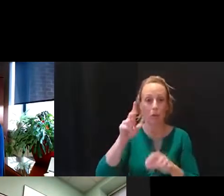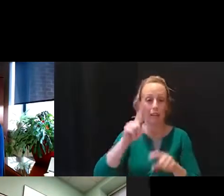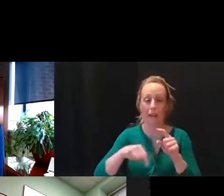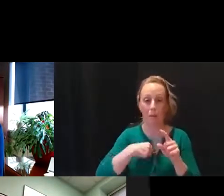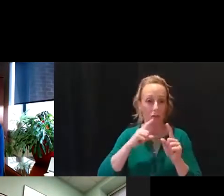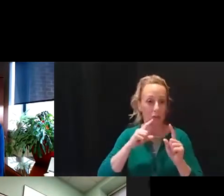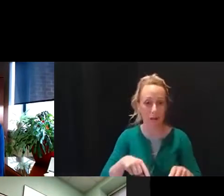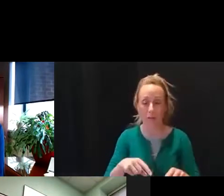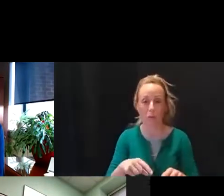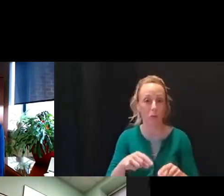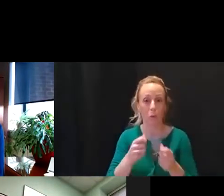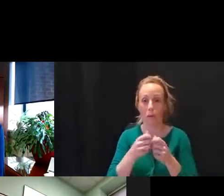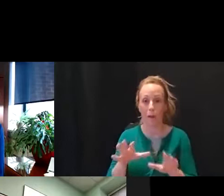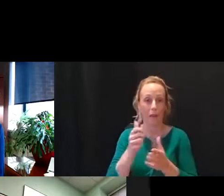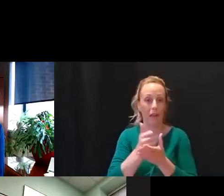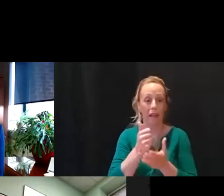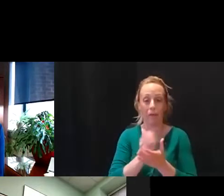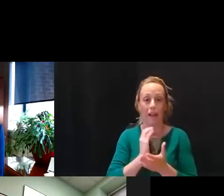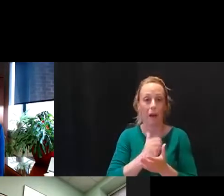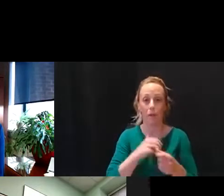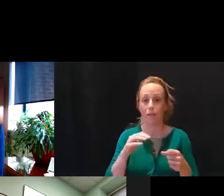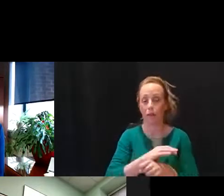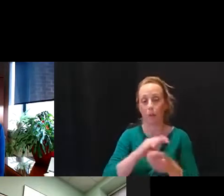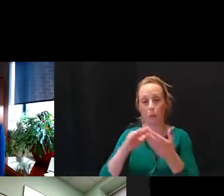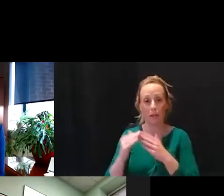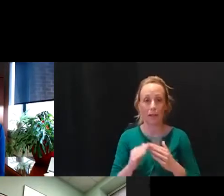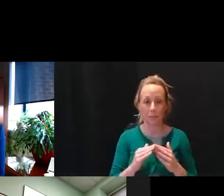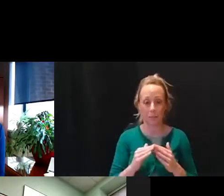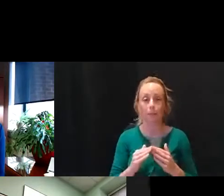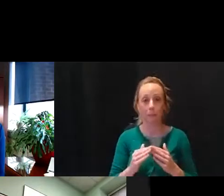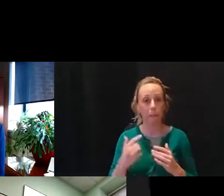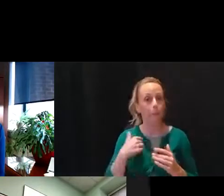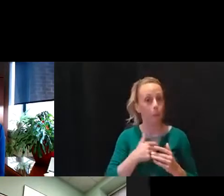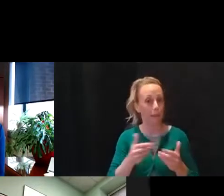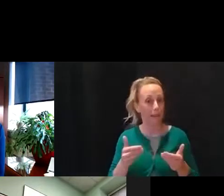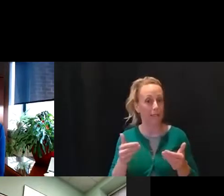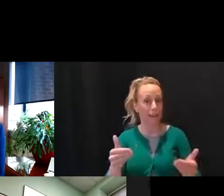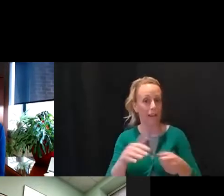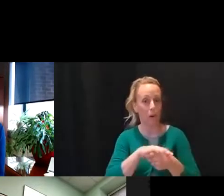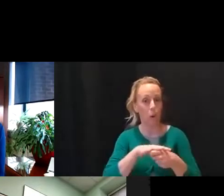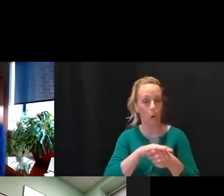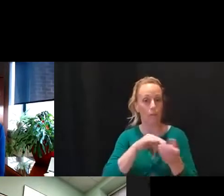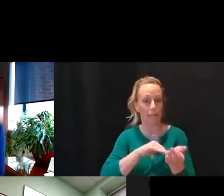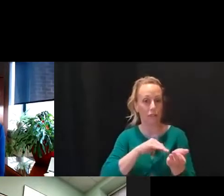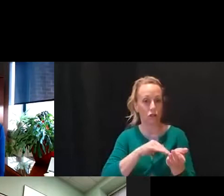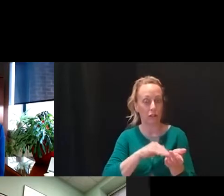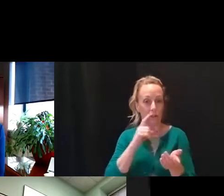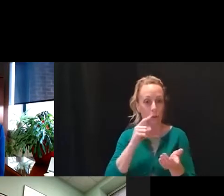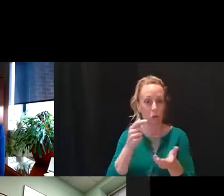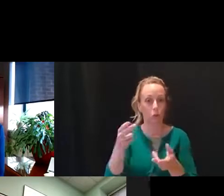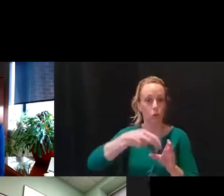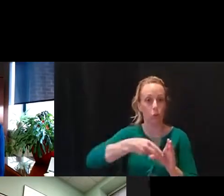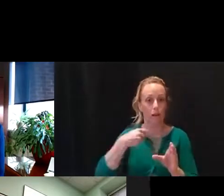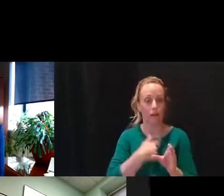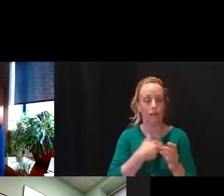responded to without the help of our entire community. We have invited local physicians to join us on today's call